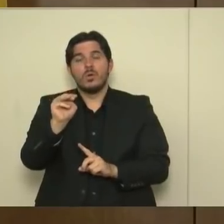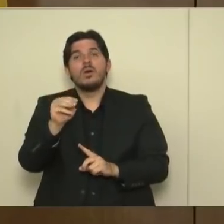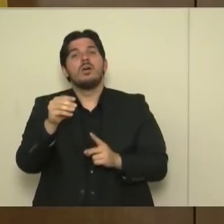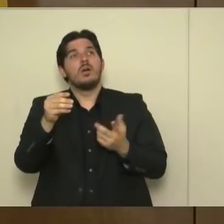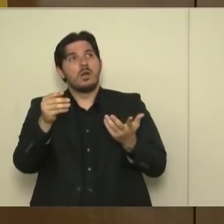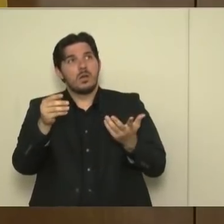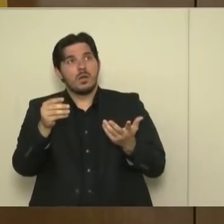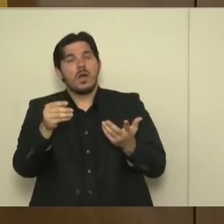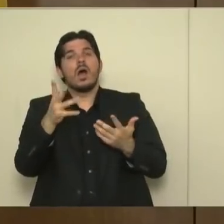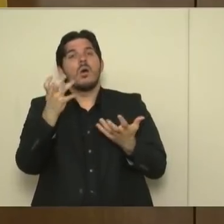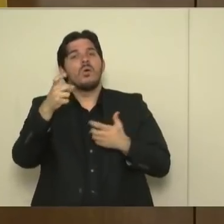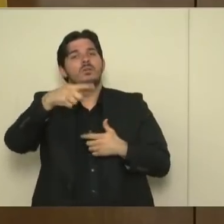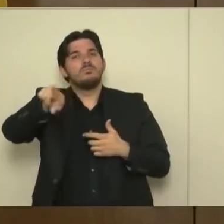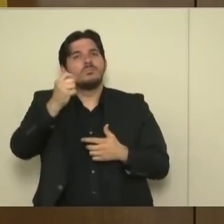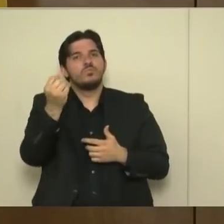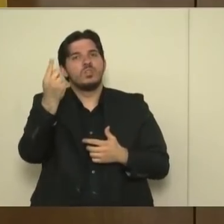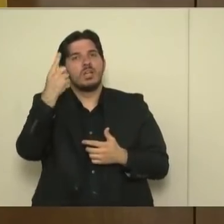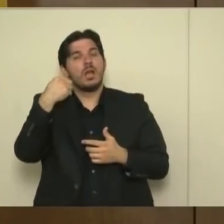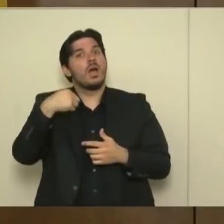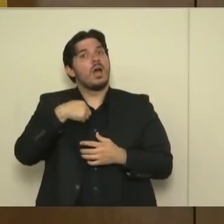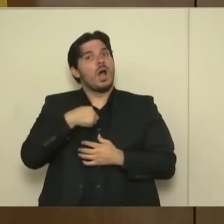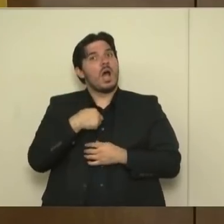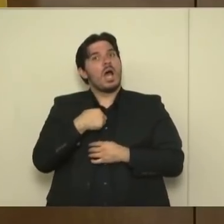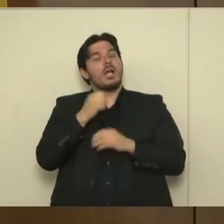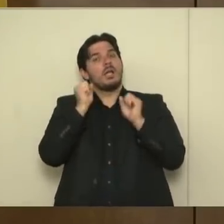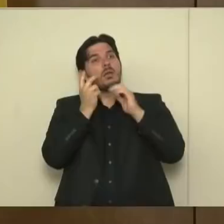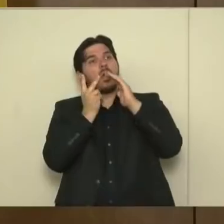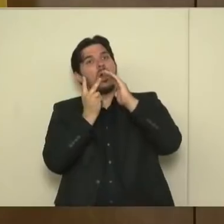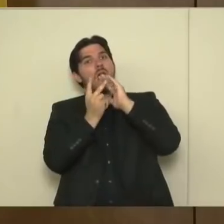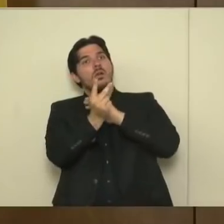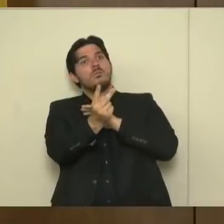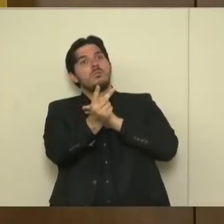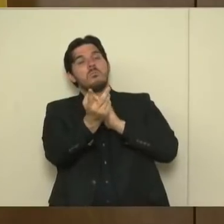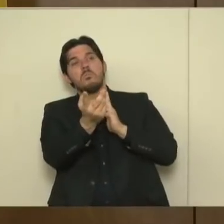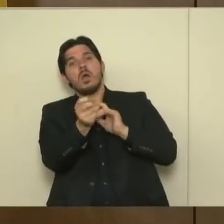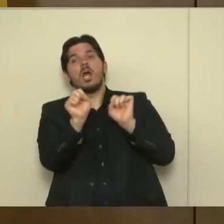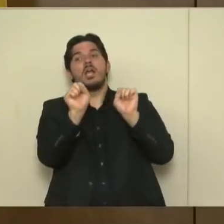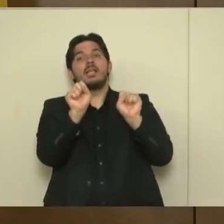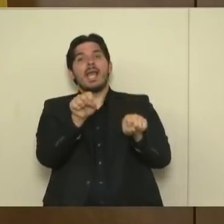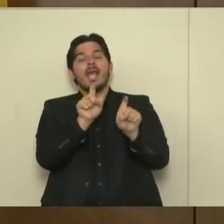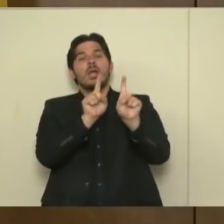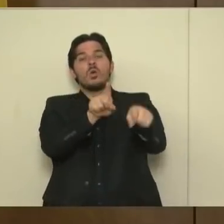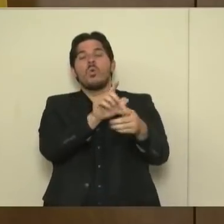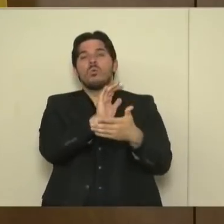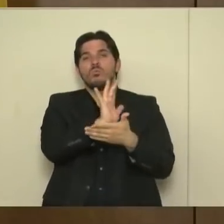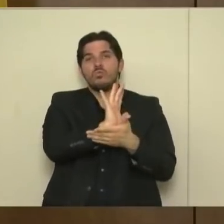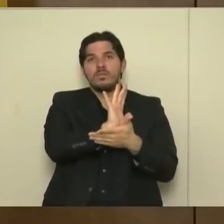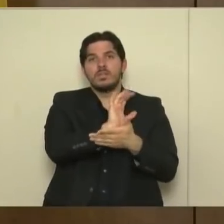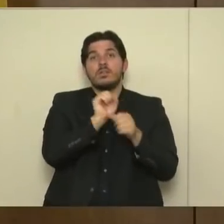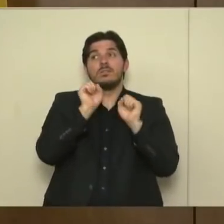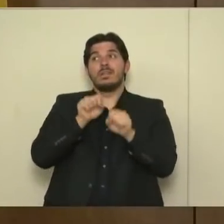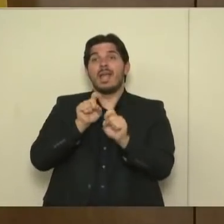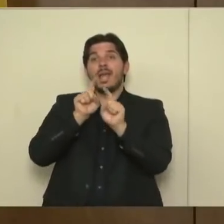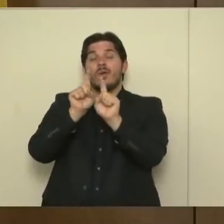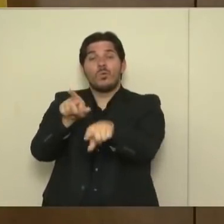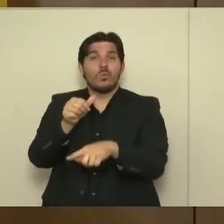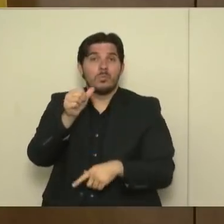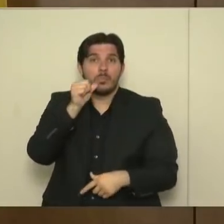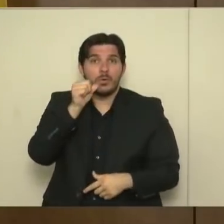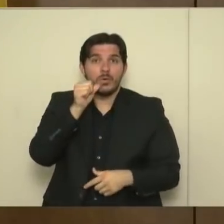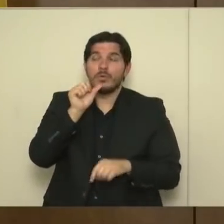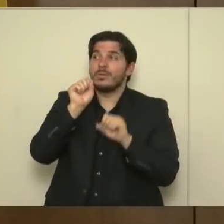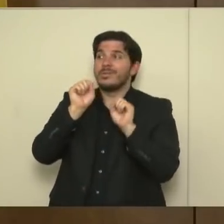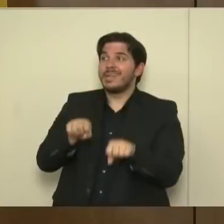time where we can go to a movie, we could go to a bar or a nightclub, we could go to a